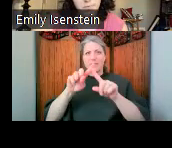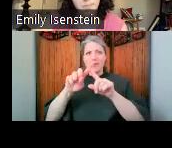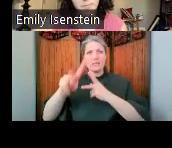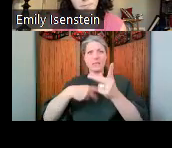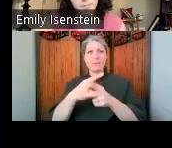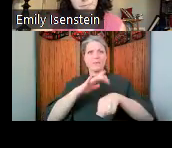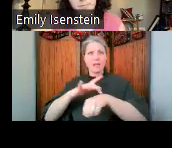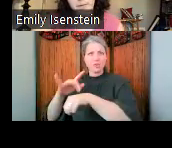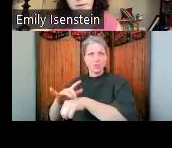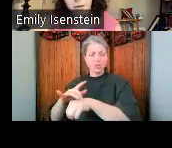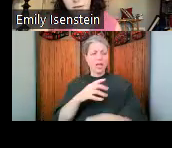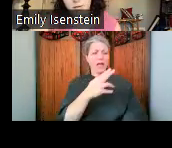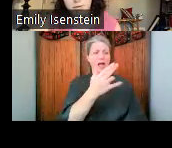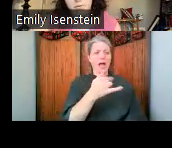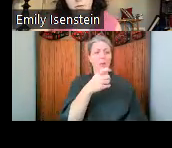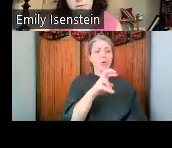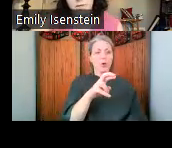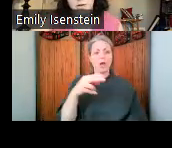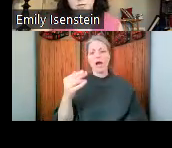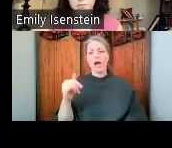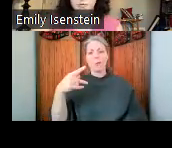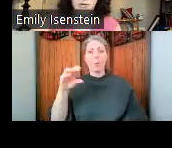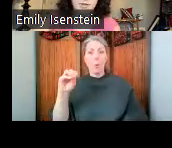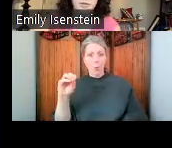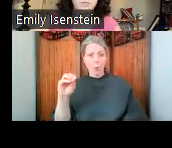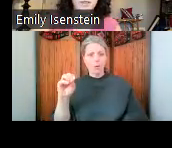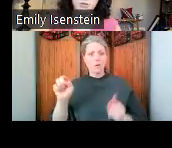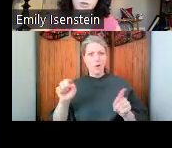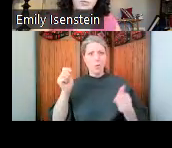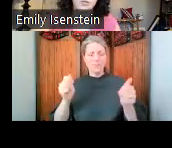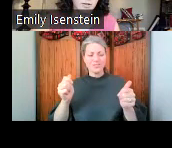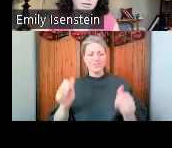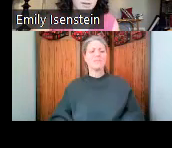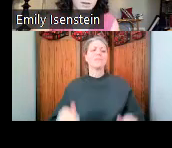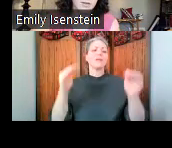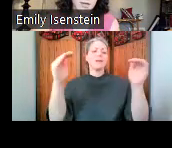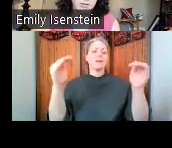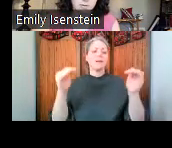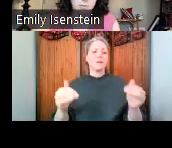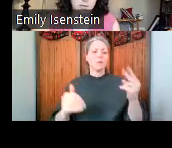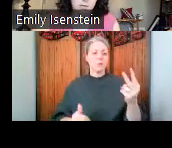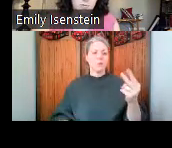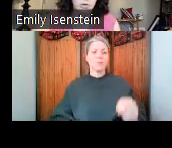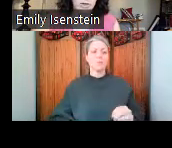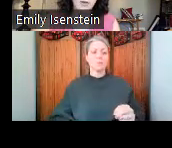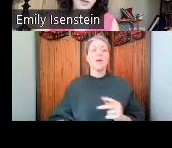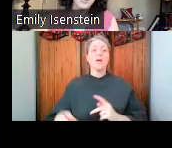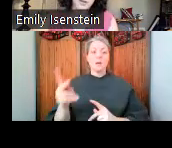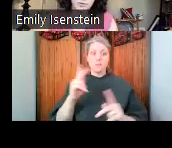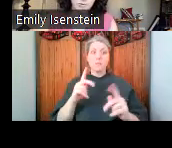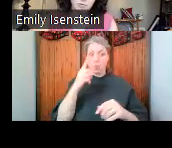touch. It'll also show us how people with autism initially process tactile information in the